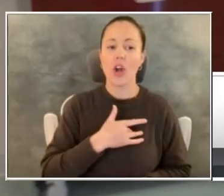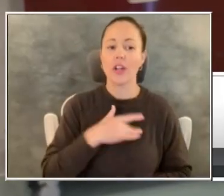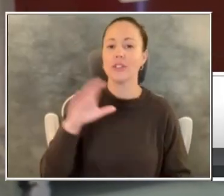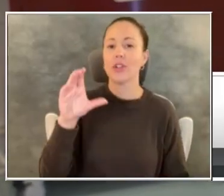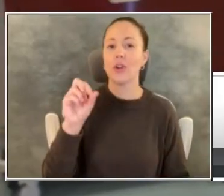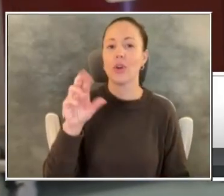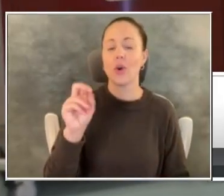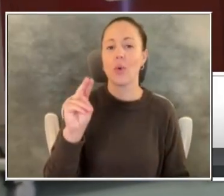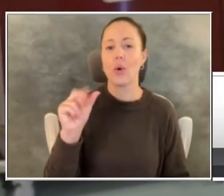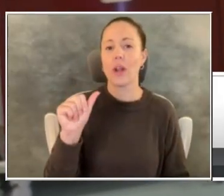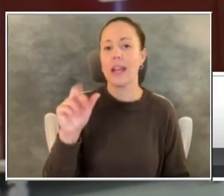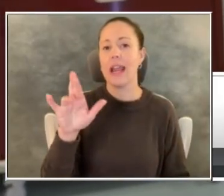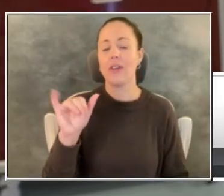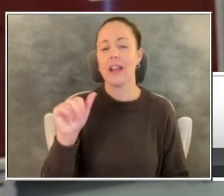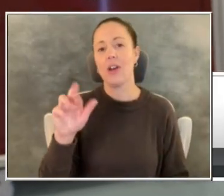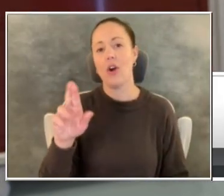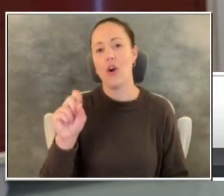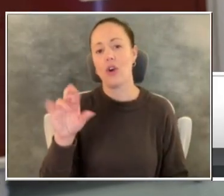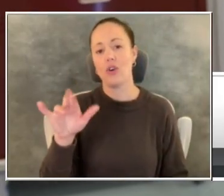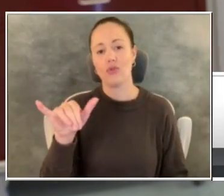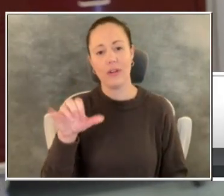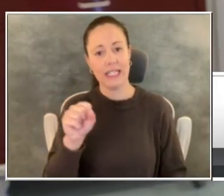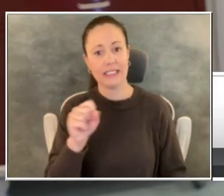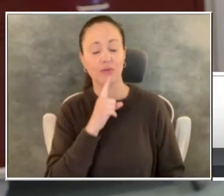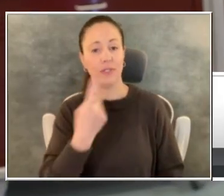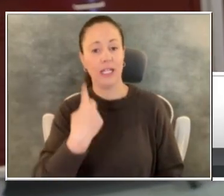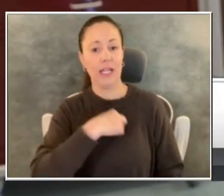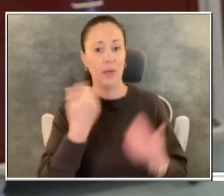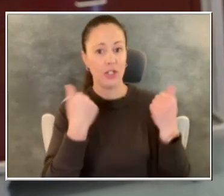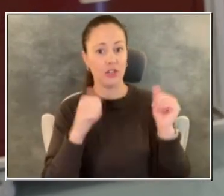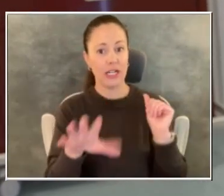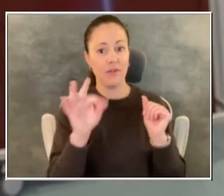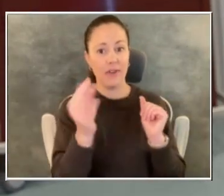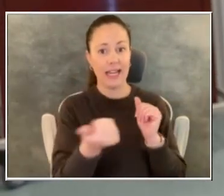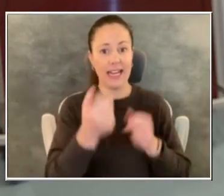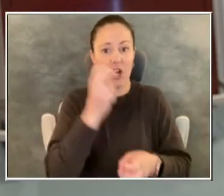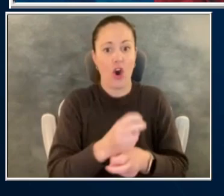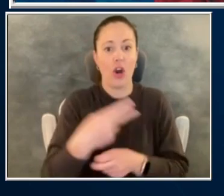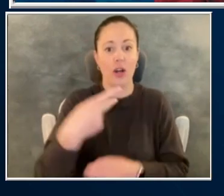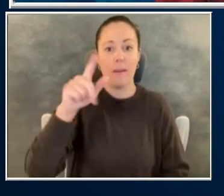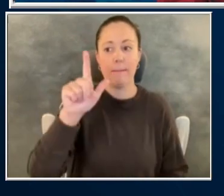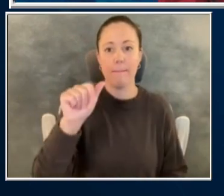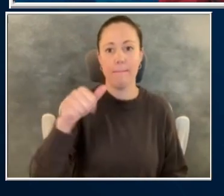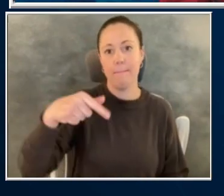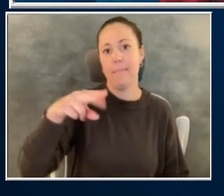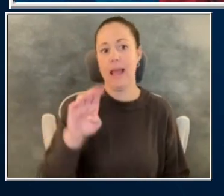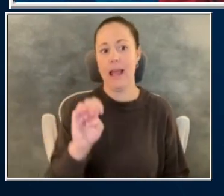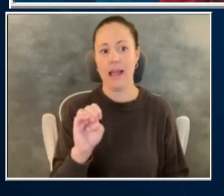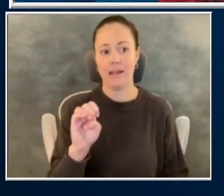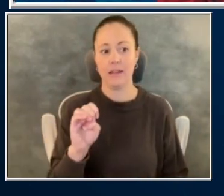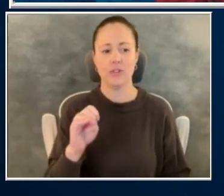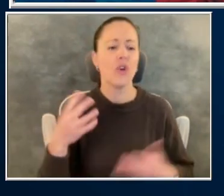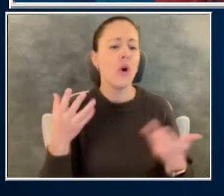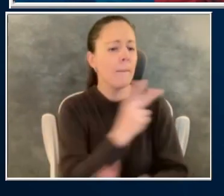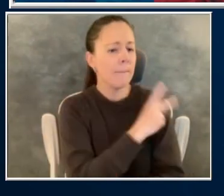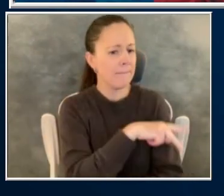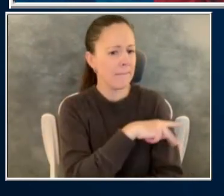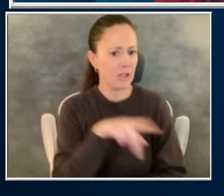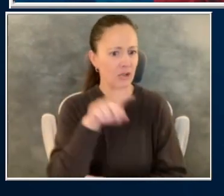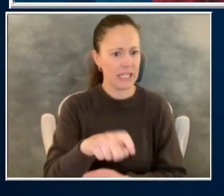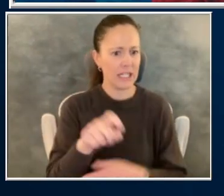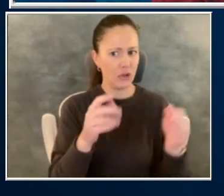for any hard calcified plaque. And so what does patients like Kathy need to do to prepare for this?